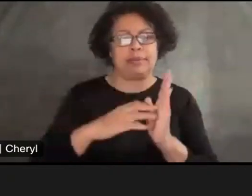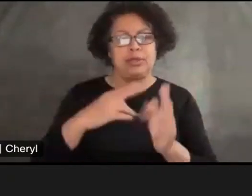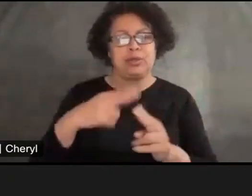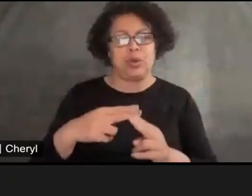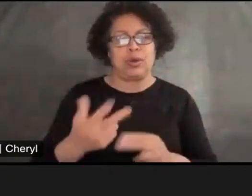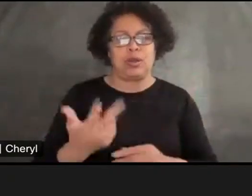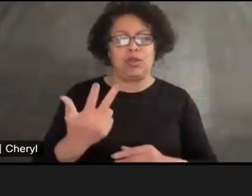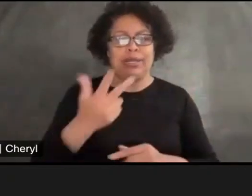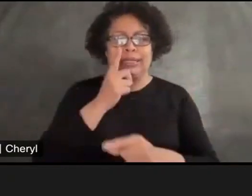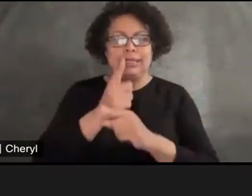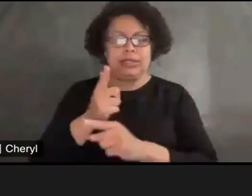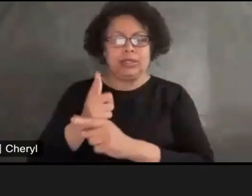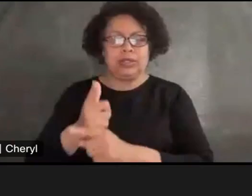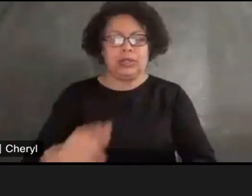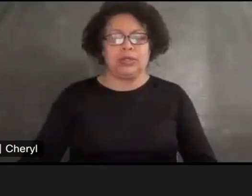Sisters.